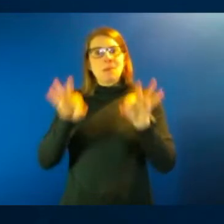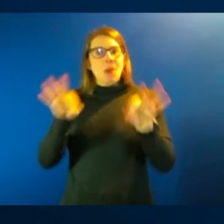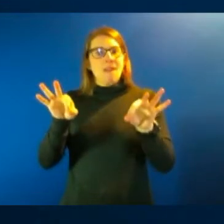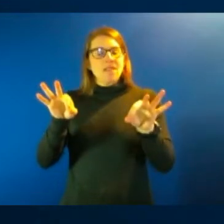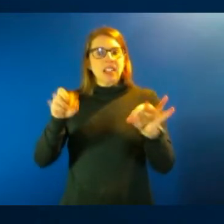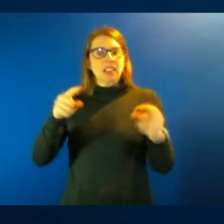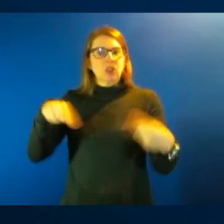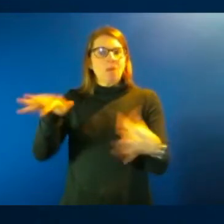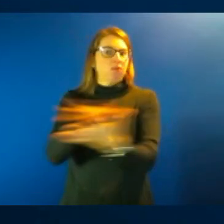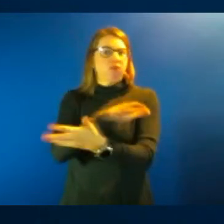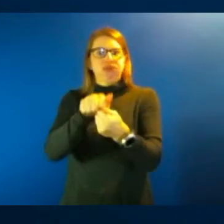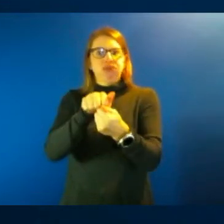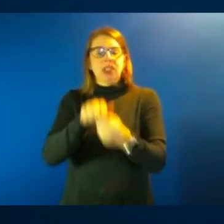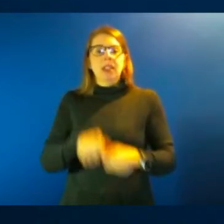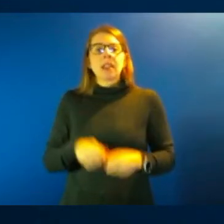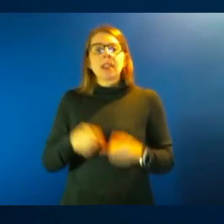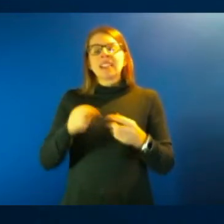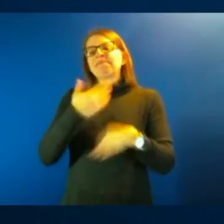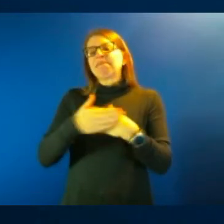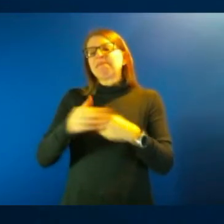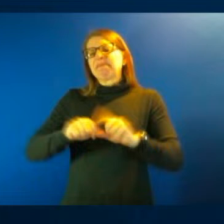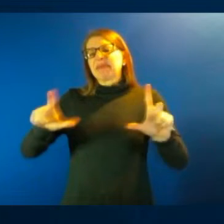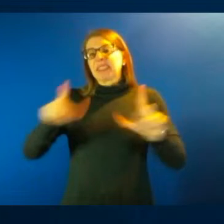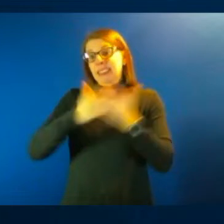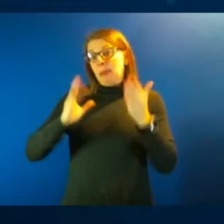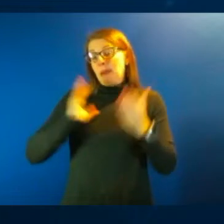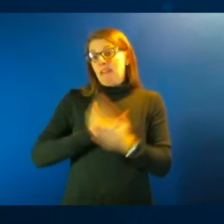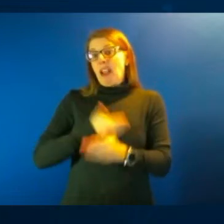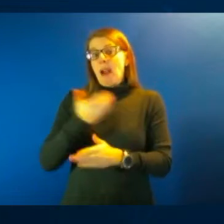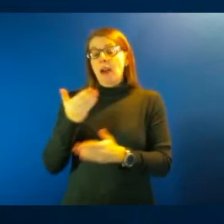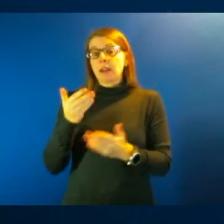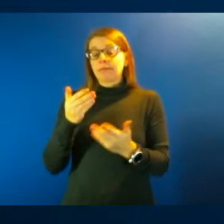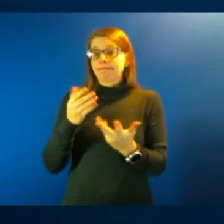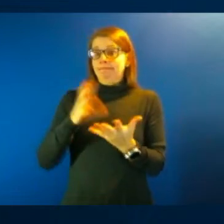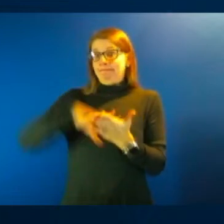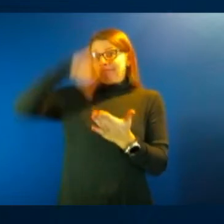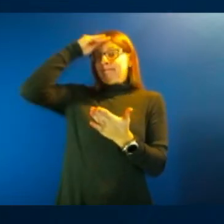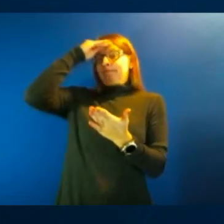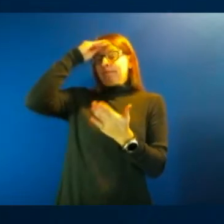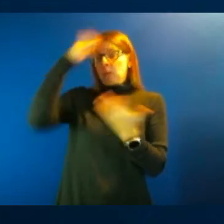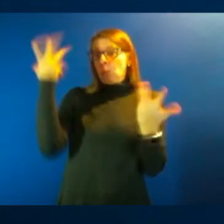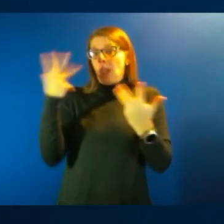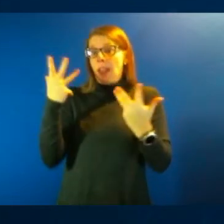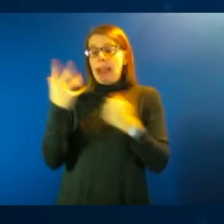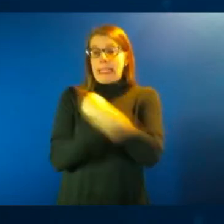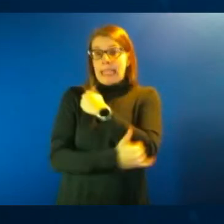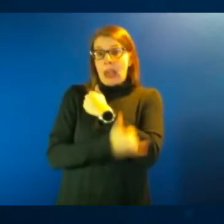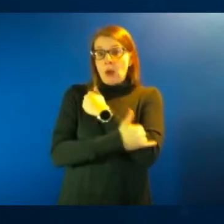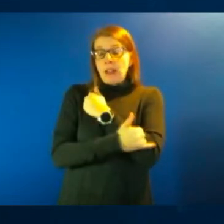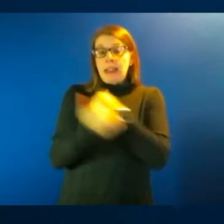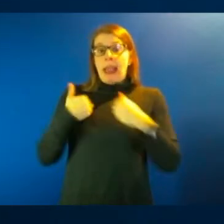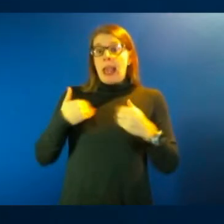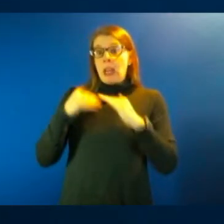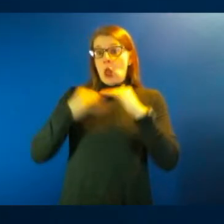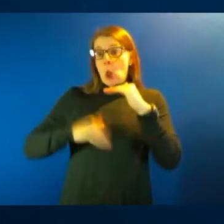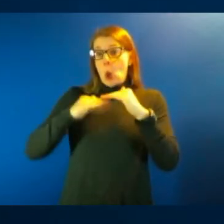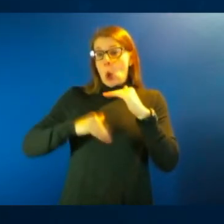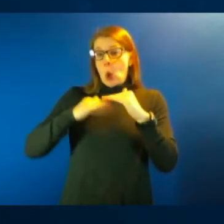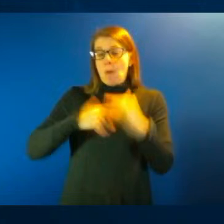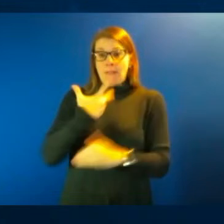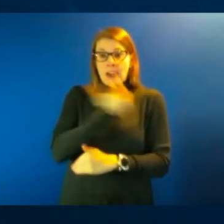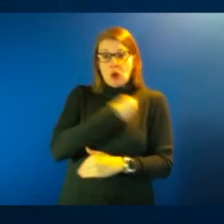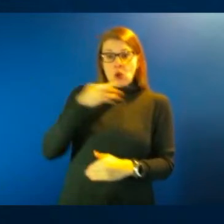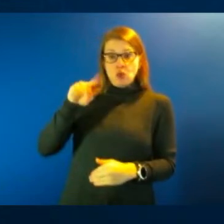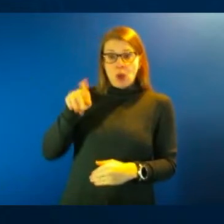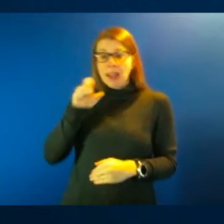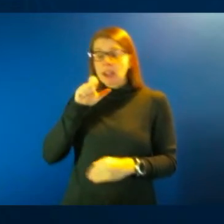slide, I was just going to say that some of our big take-home messages here are that the counties that had low vaccination rates, that didn't have an